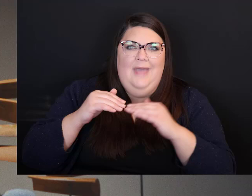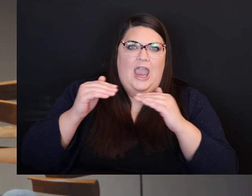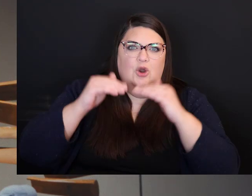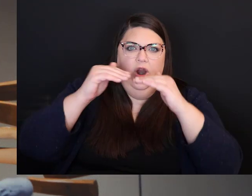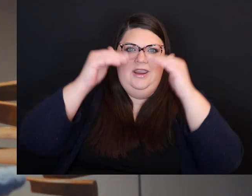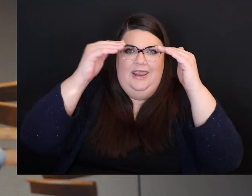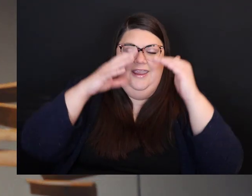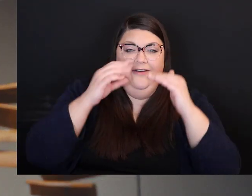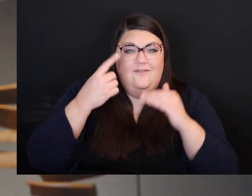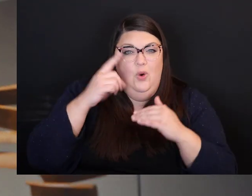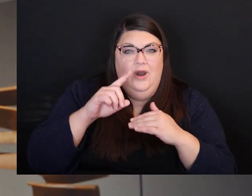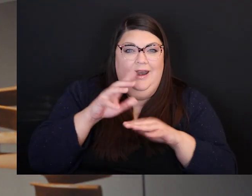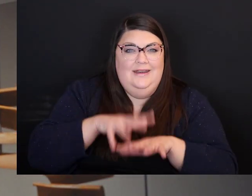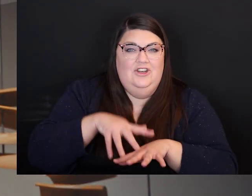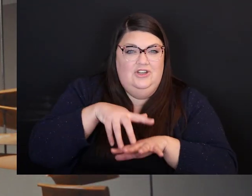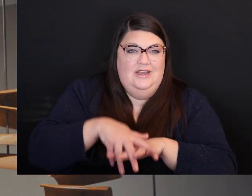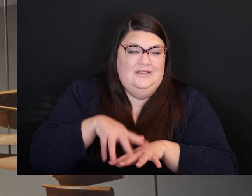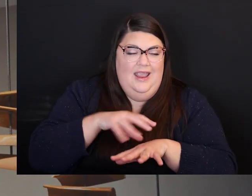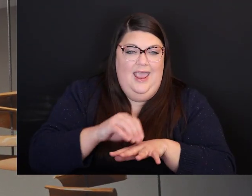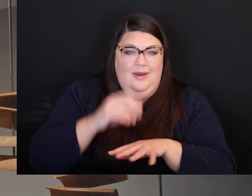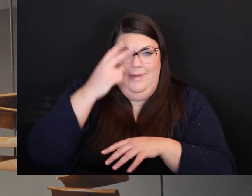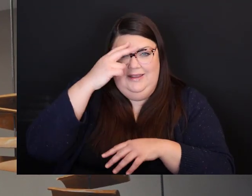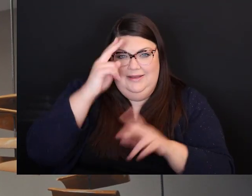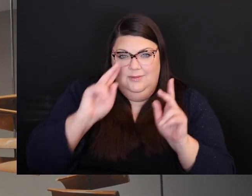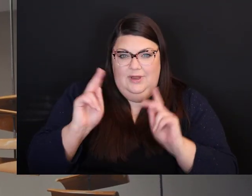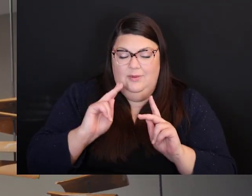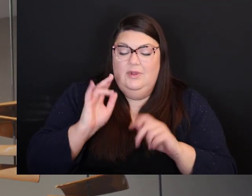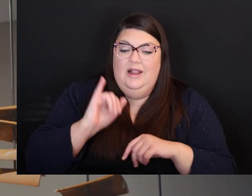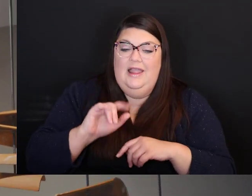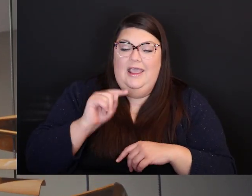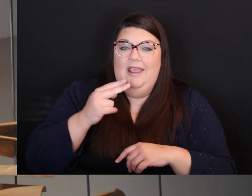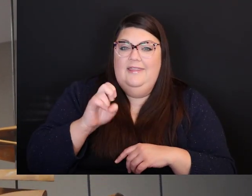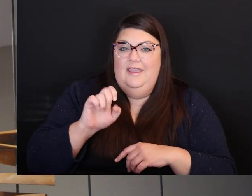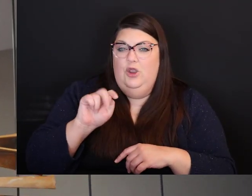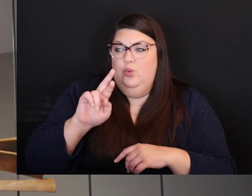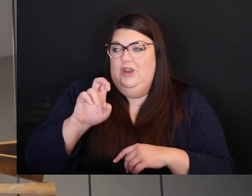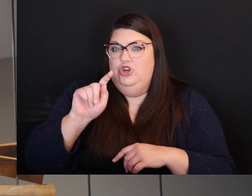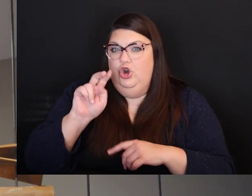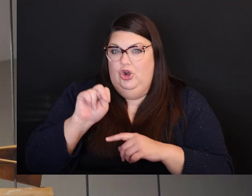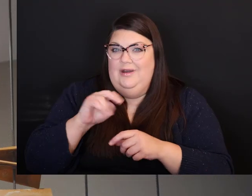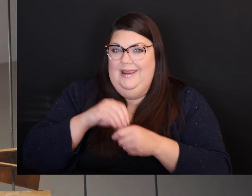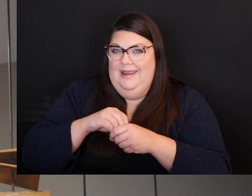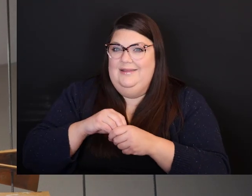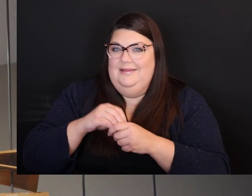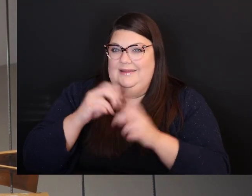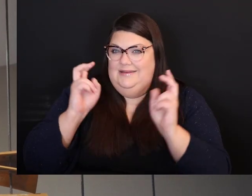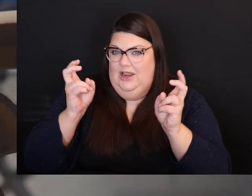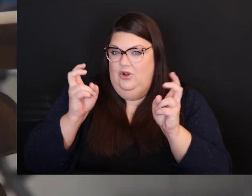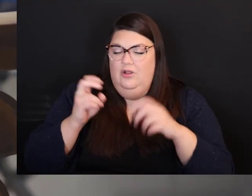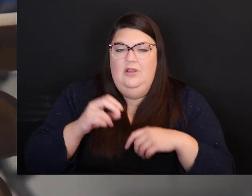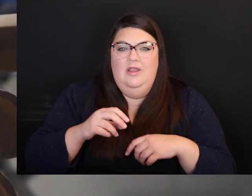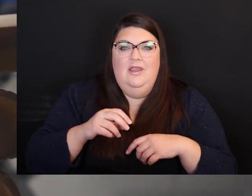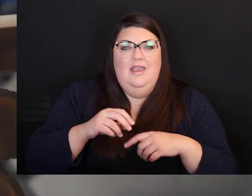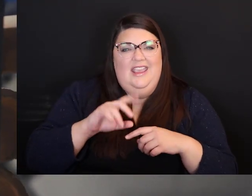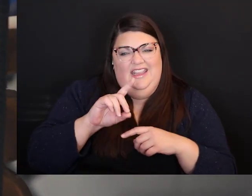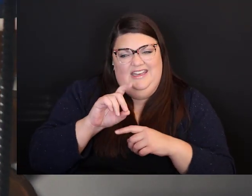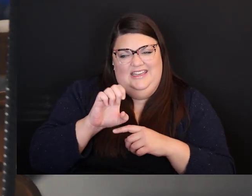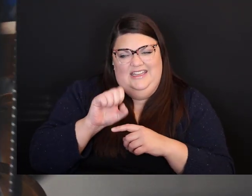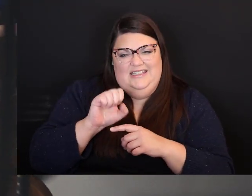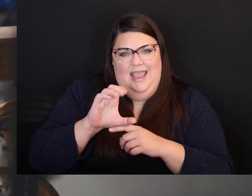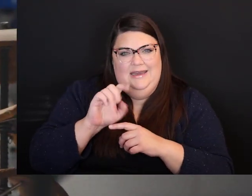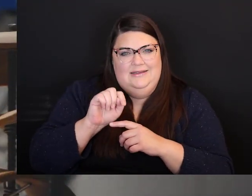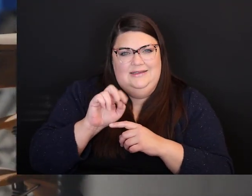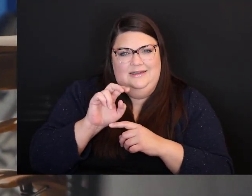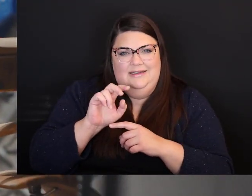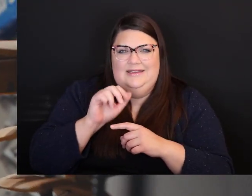for Indigenous and Mexican people. Like the Return in the title introduces the idea that descent isn't just a fall,